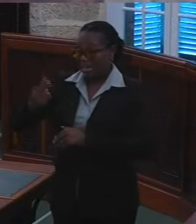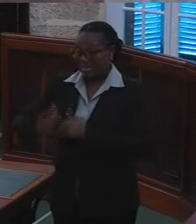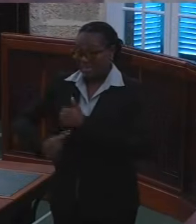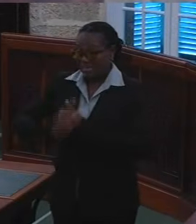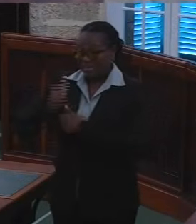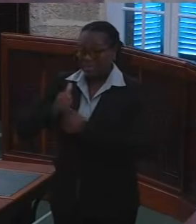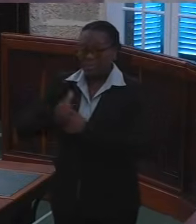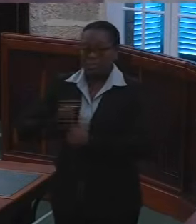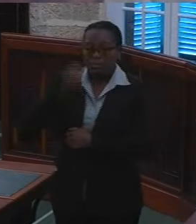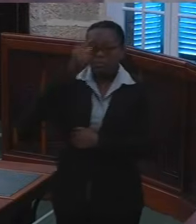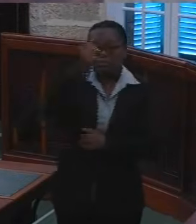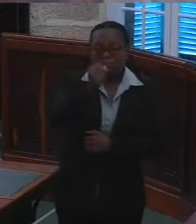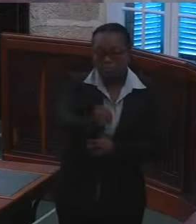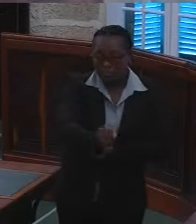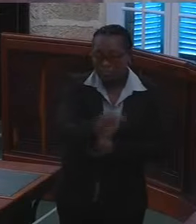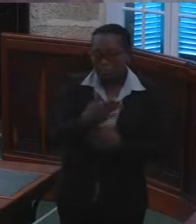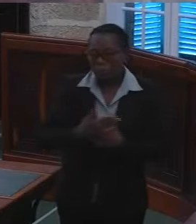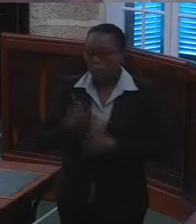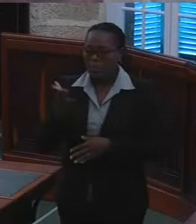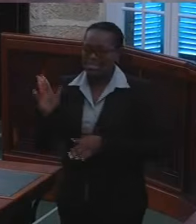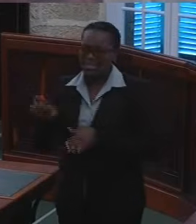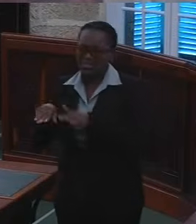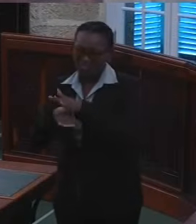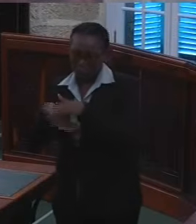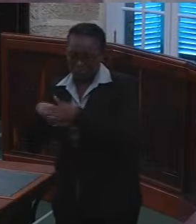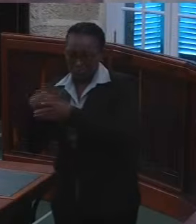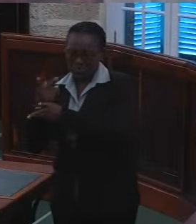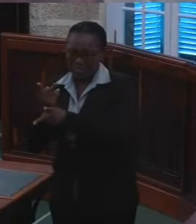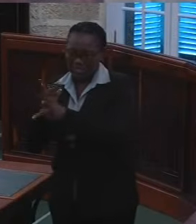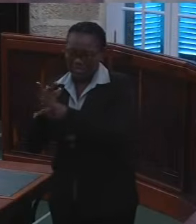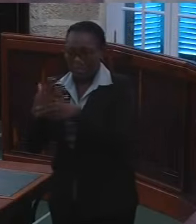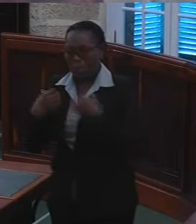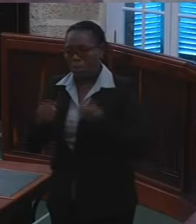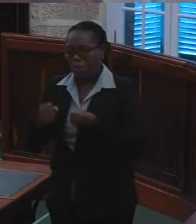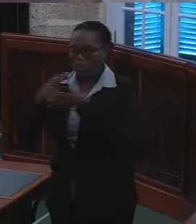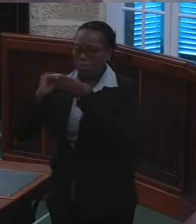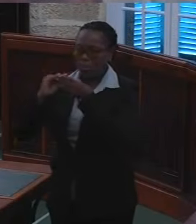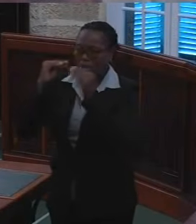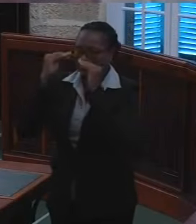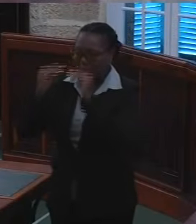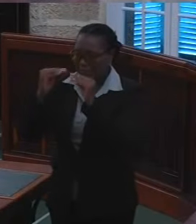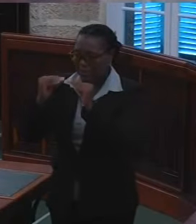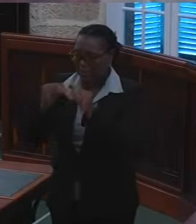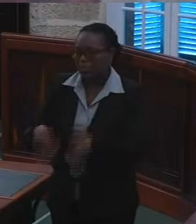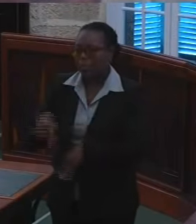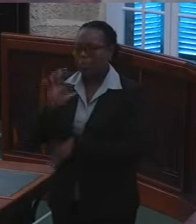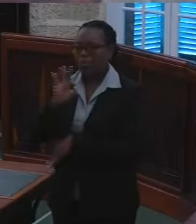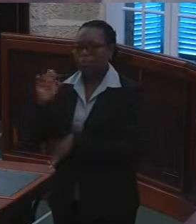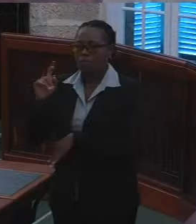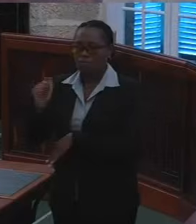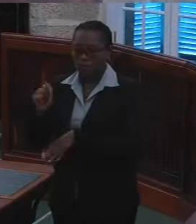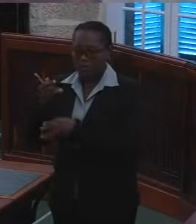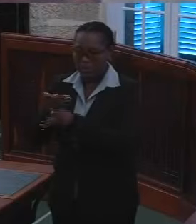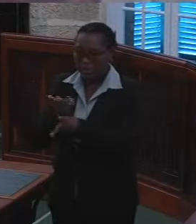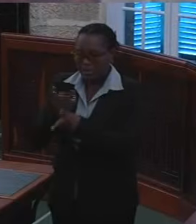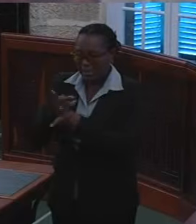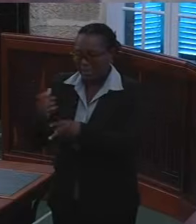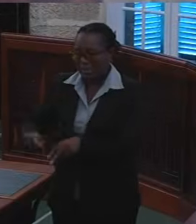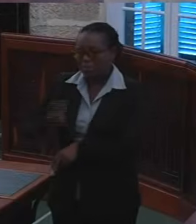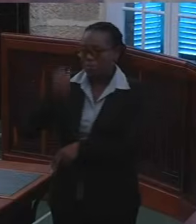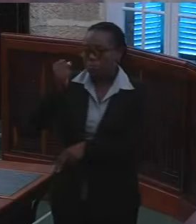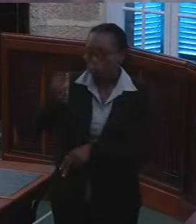a normal basic care and wellness, where they'll be educated about foot care, given the nutritional and